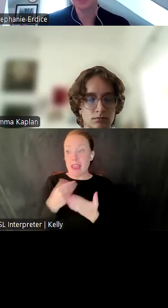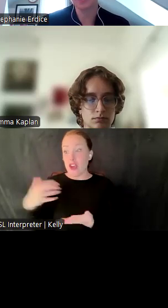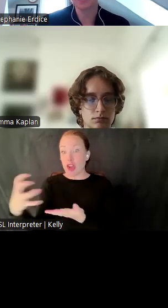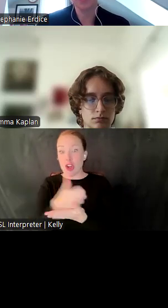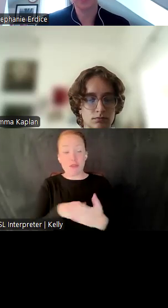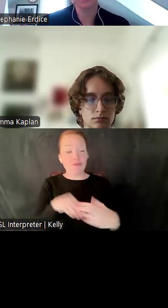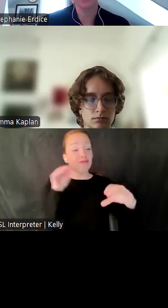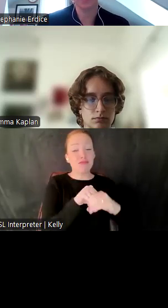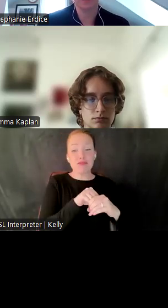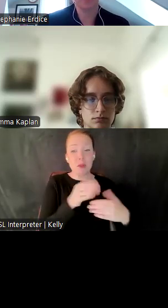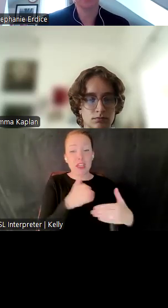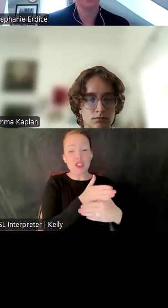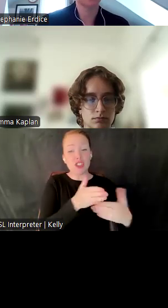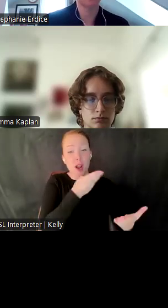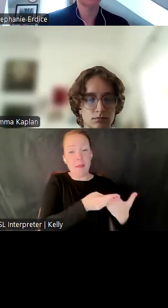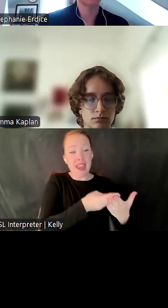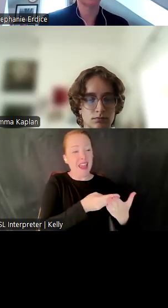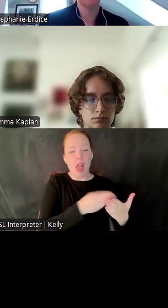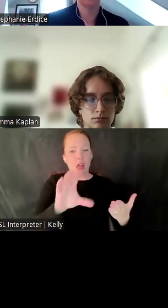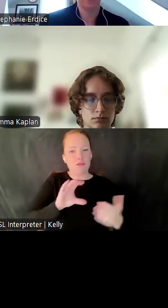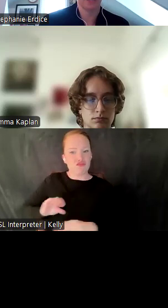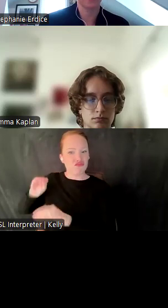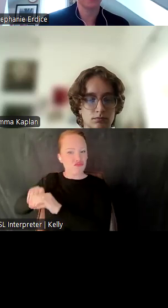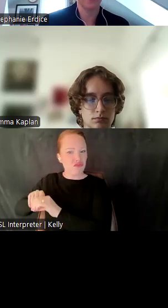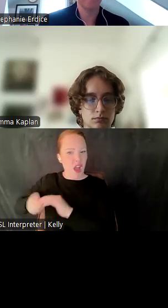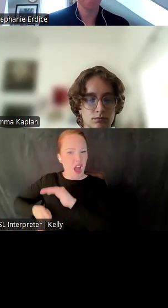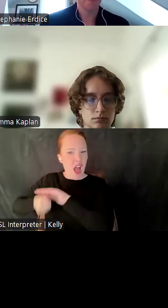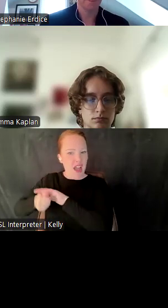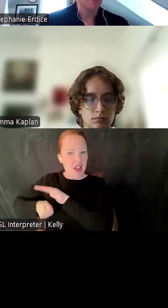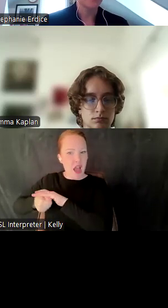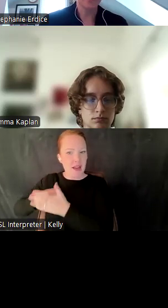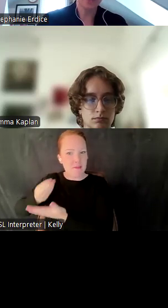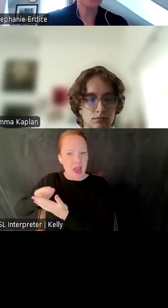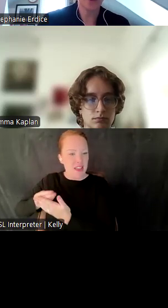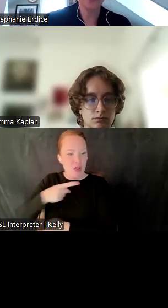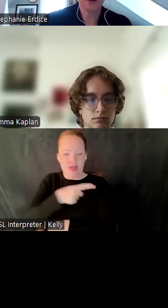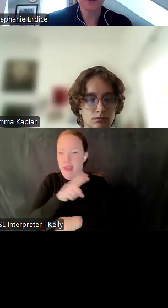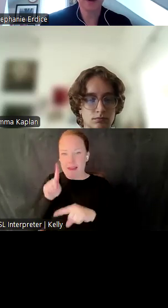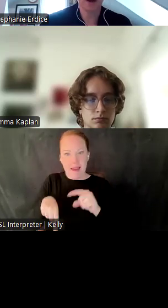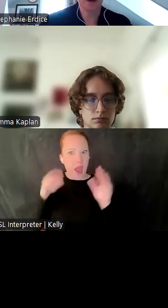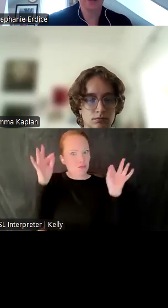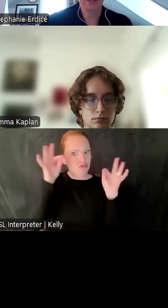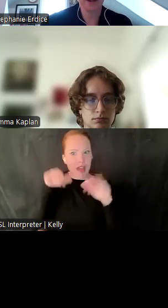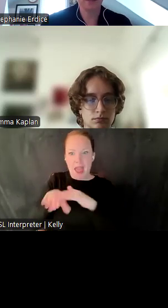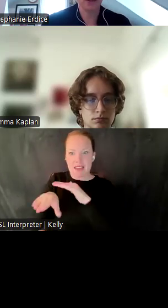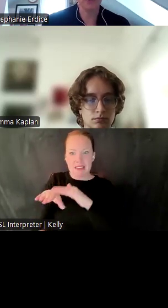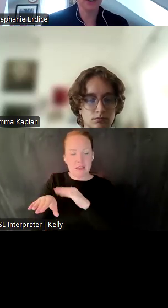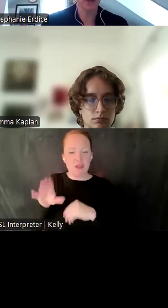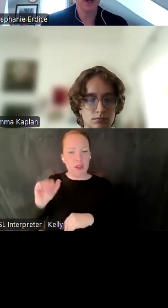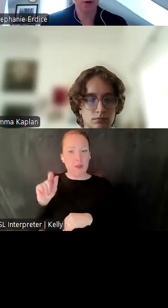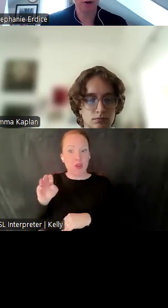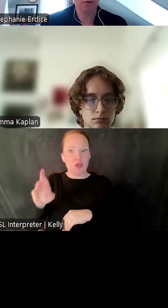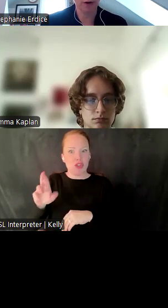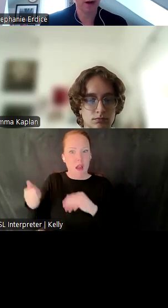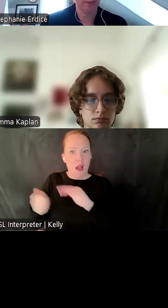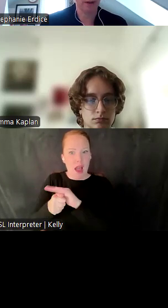They may be hiding it in other ways so that they are preventing the survivor from accessing it. There are lots of other forms of economic abuse, so I